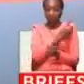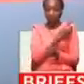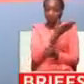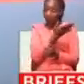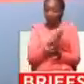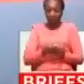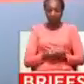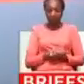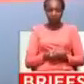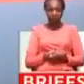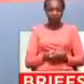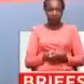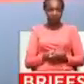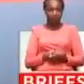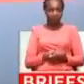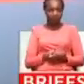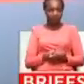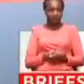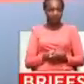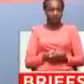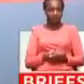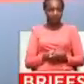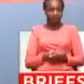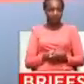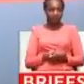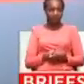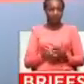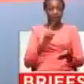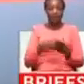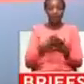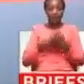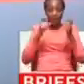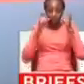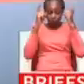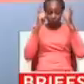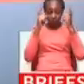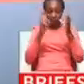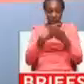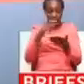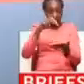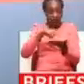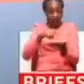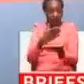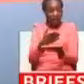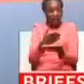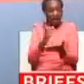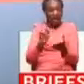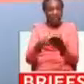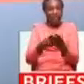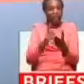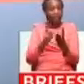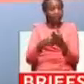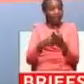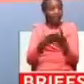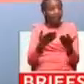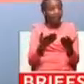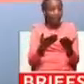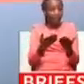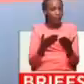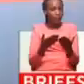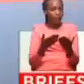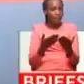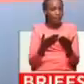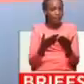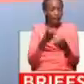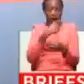So I just tried to fight. I woke up. I stood up. I stepped out of the theater because, you know, we were